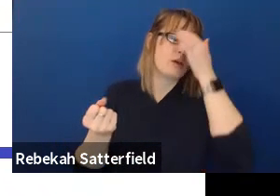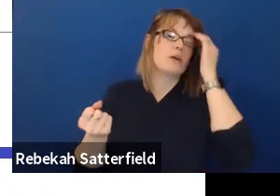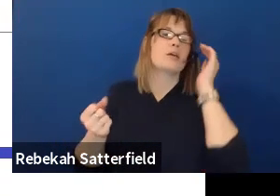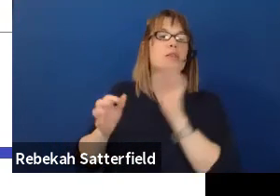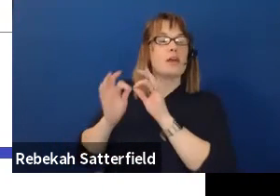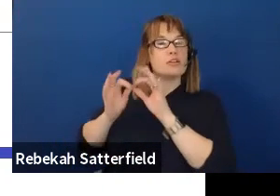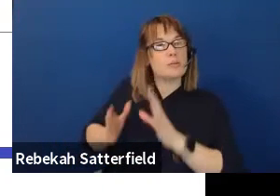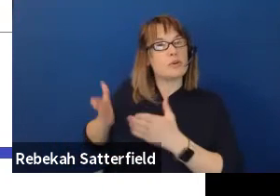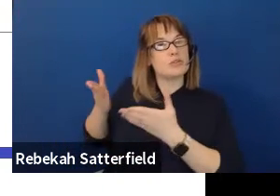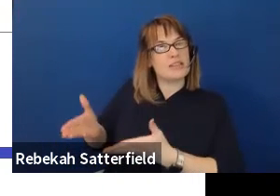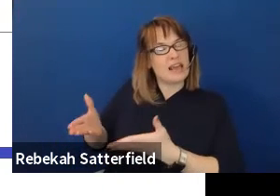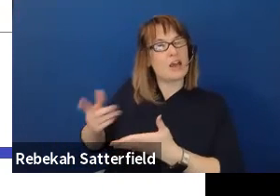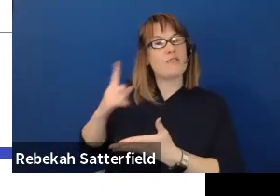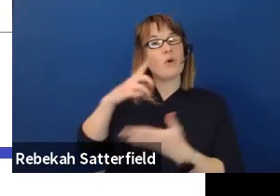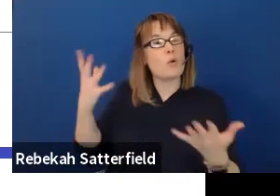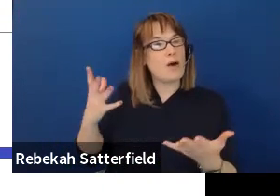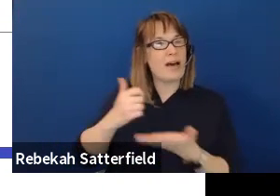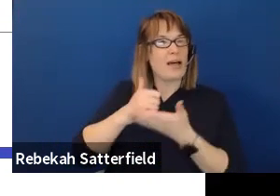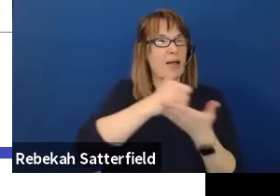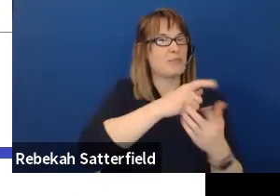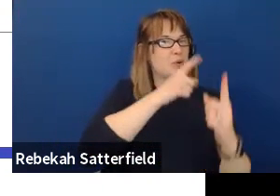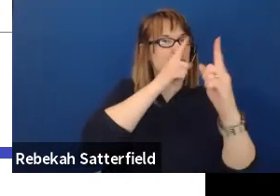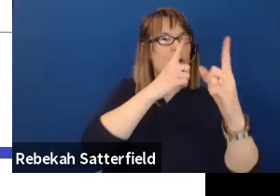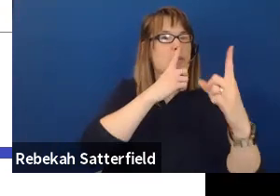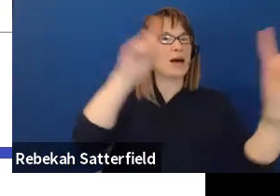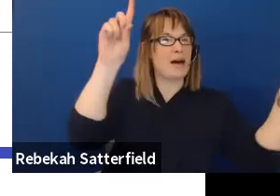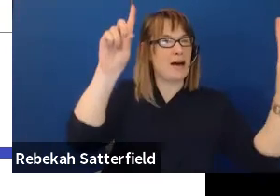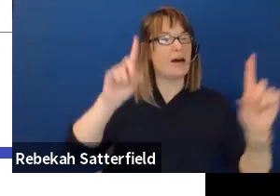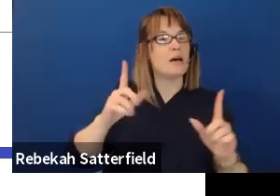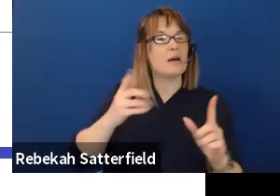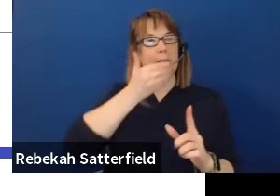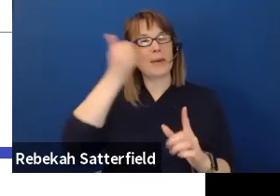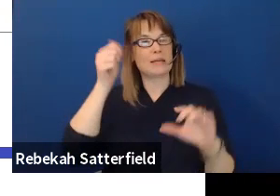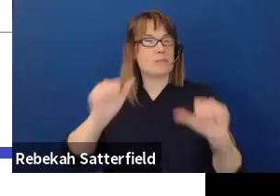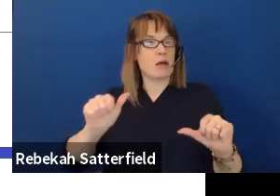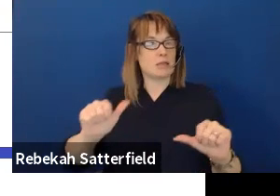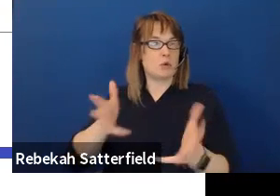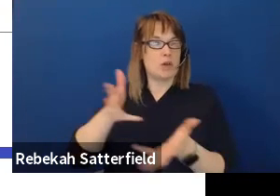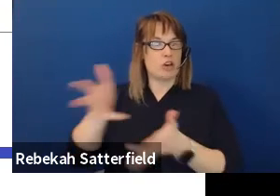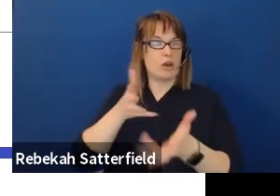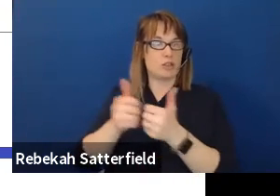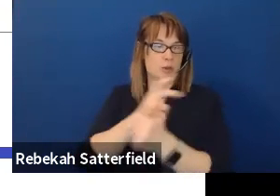you meet your goal, which is to have the best possible interaction with your